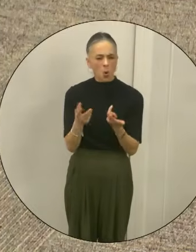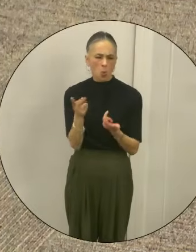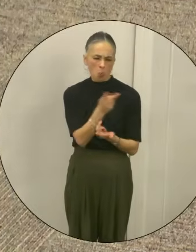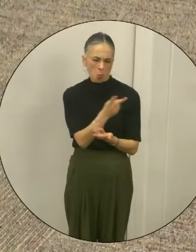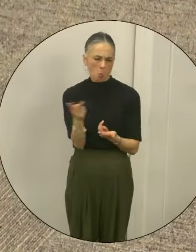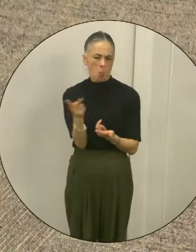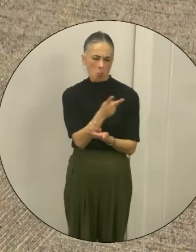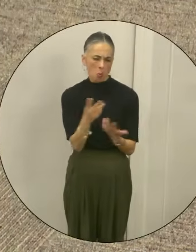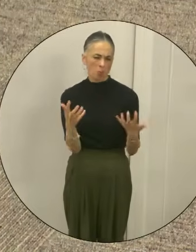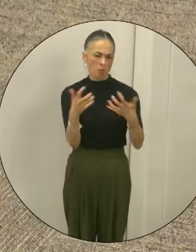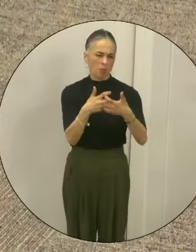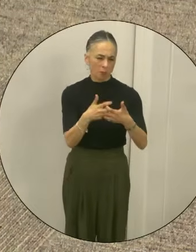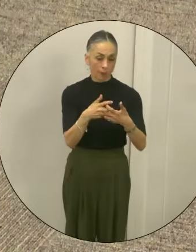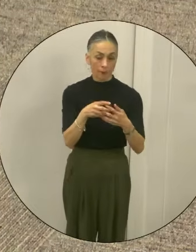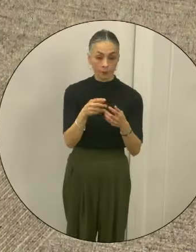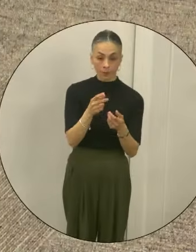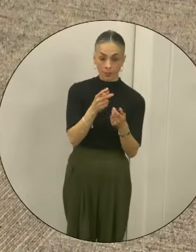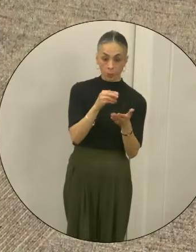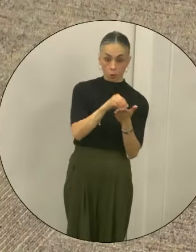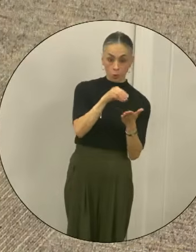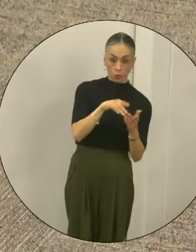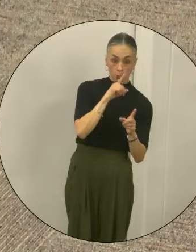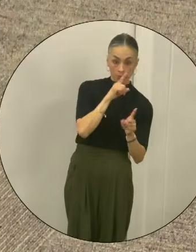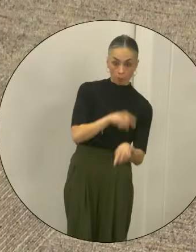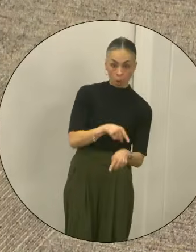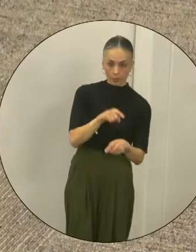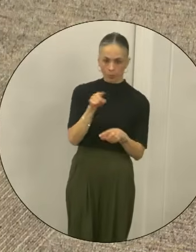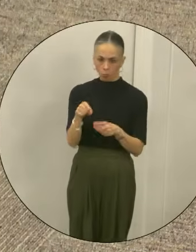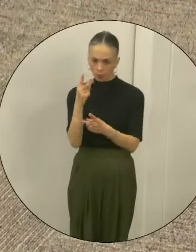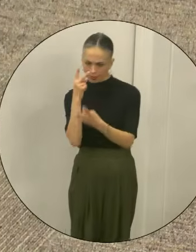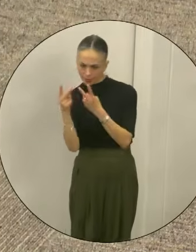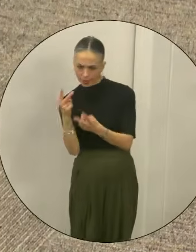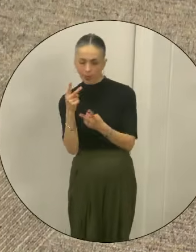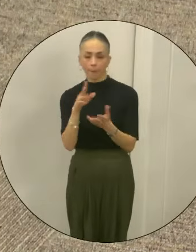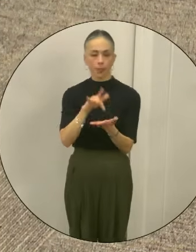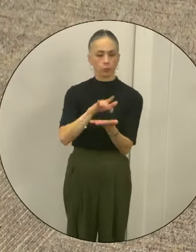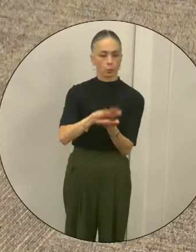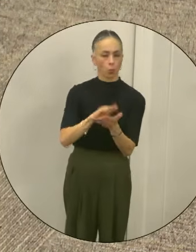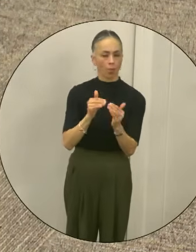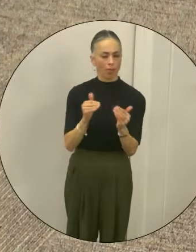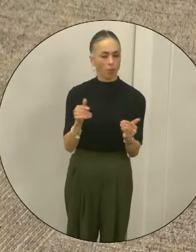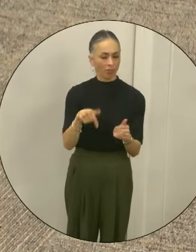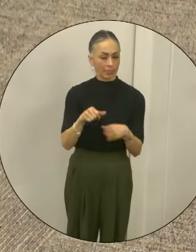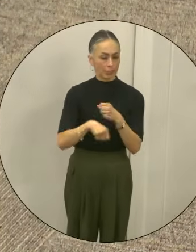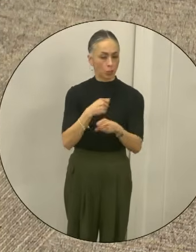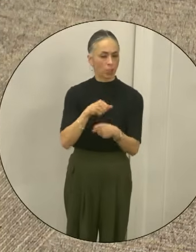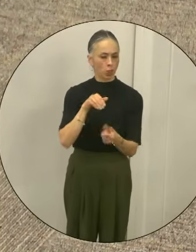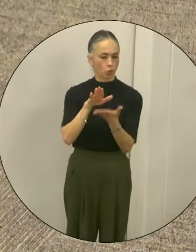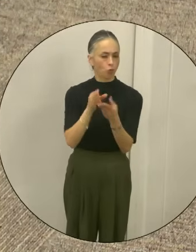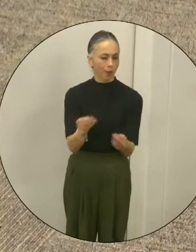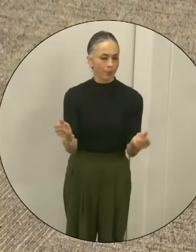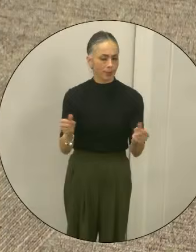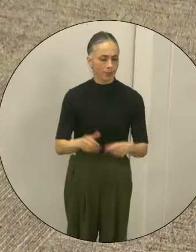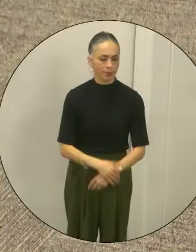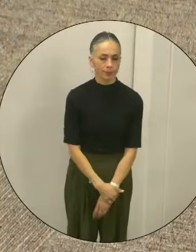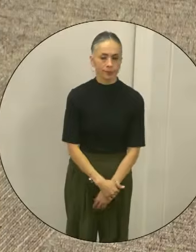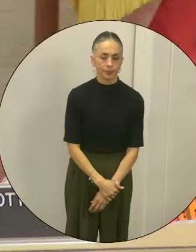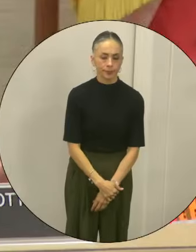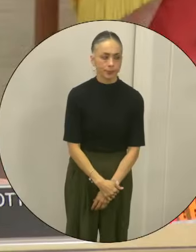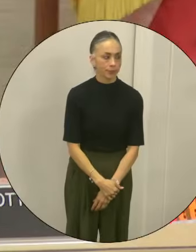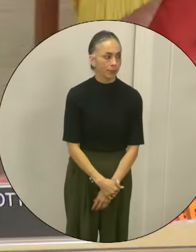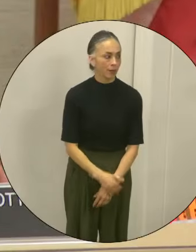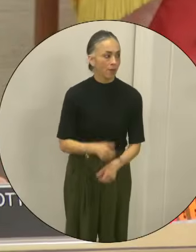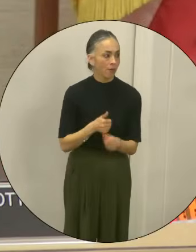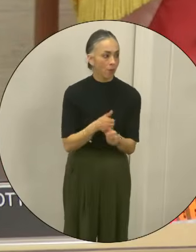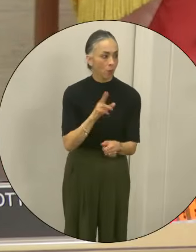the discipline we see and the student responses, and I think the middle school level was definitely addressed this year. Okay, thank you for that. And I did have a